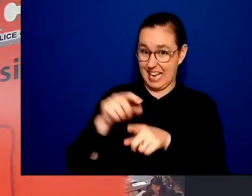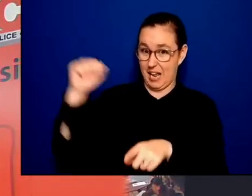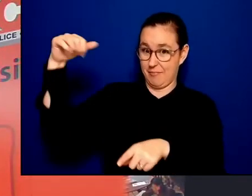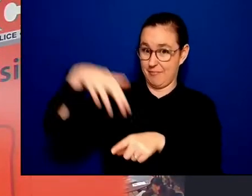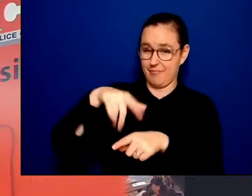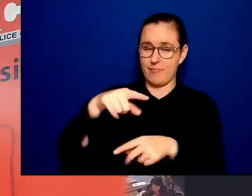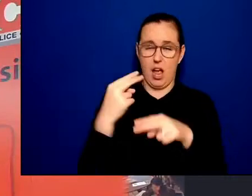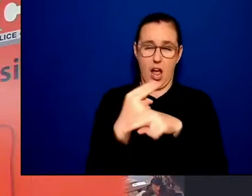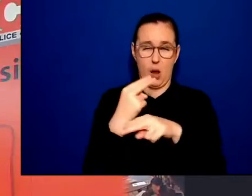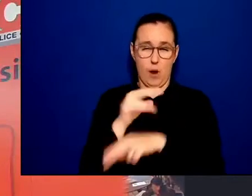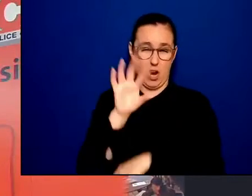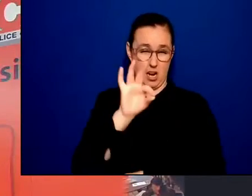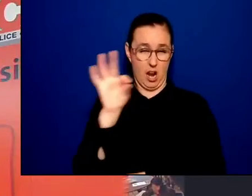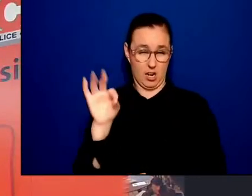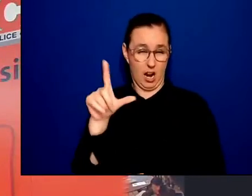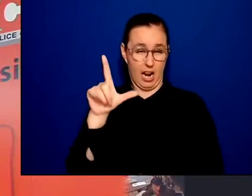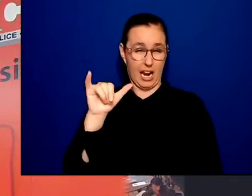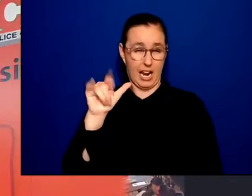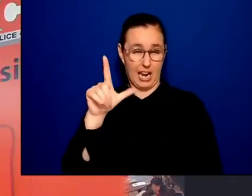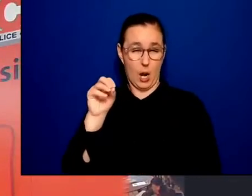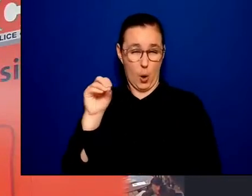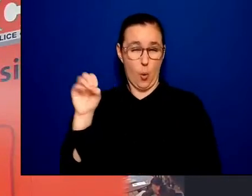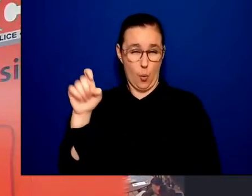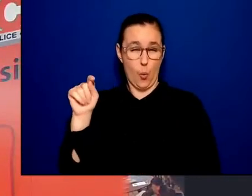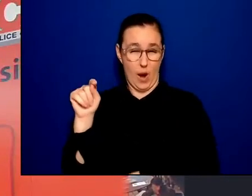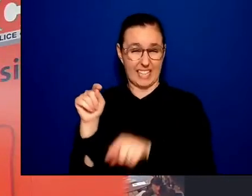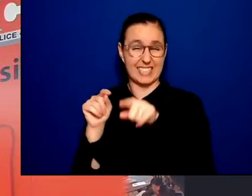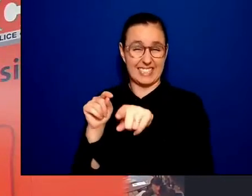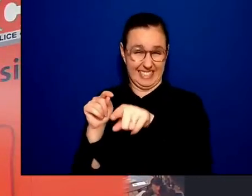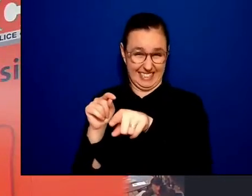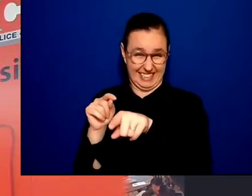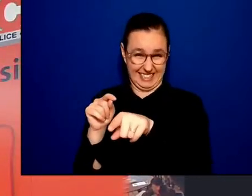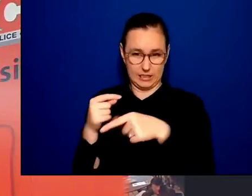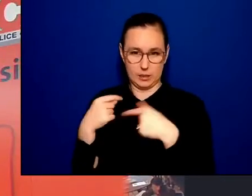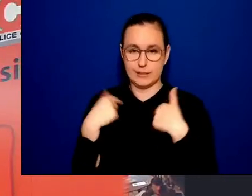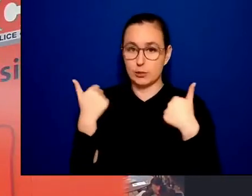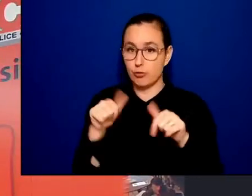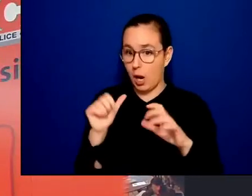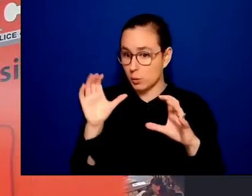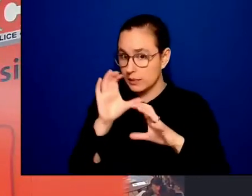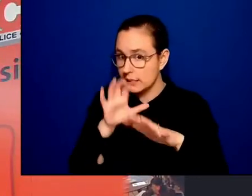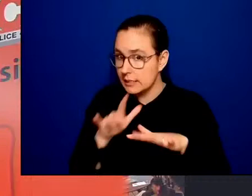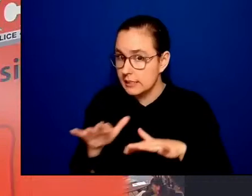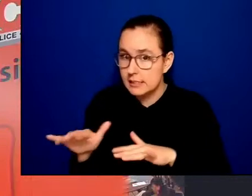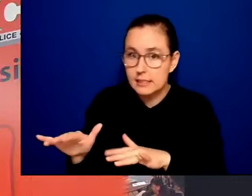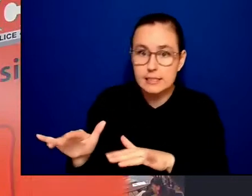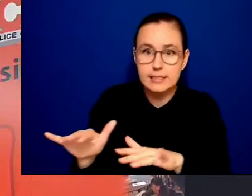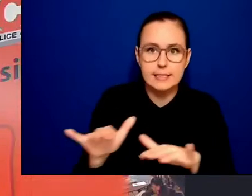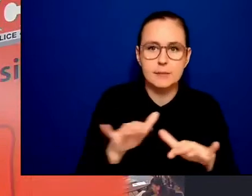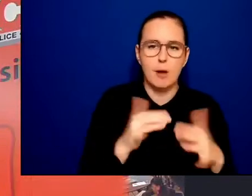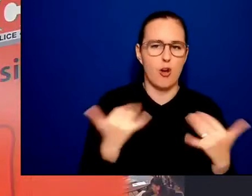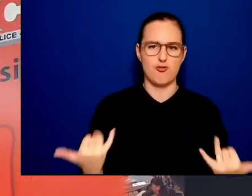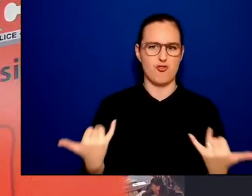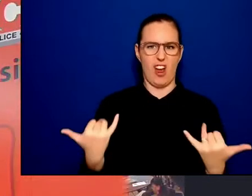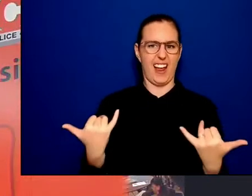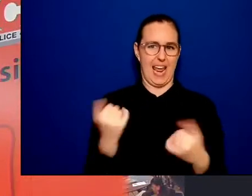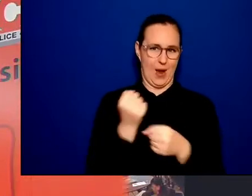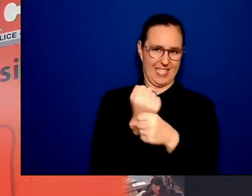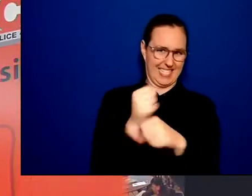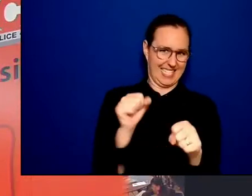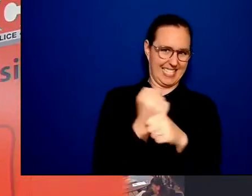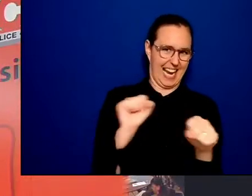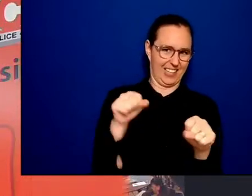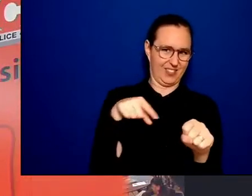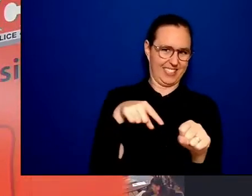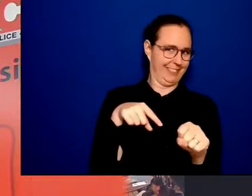to search that area is just given the safety of the rescue personnel that are going in. As you can imagine,